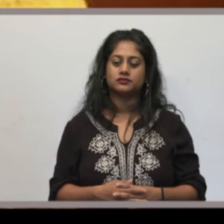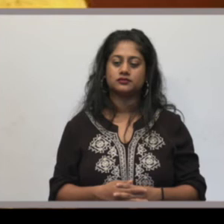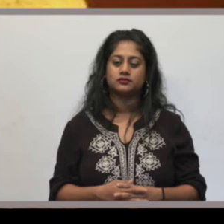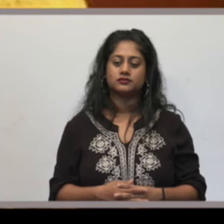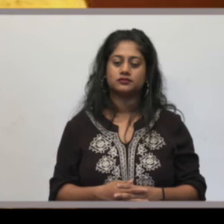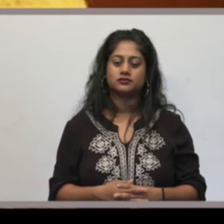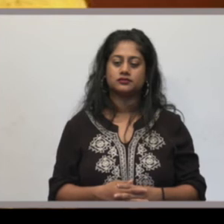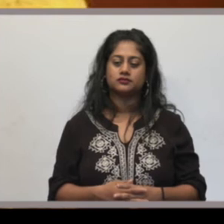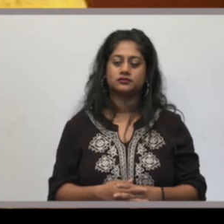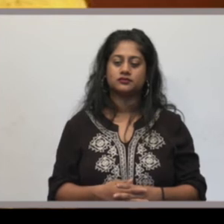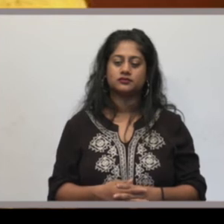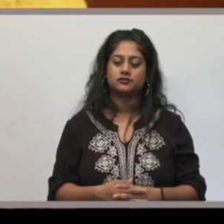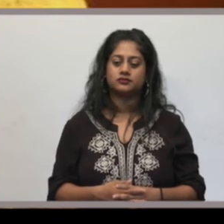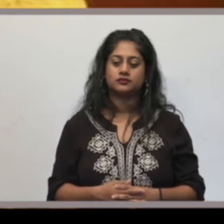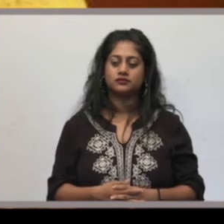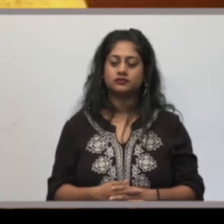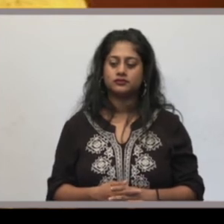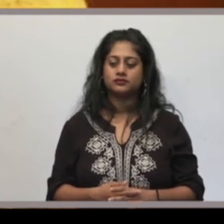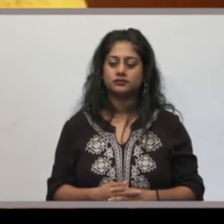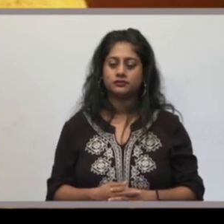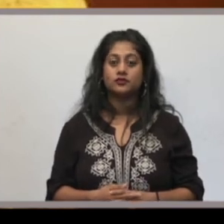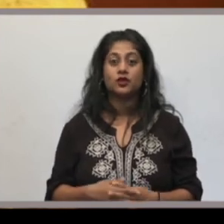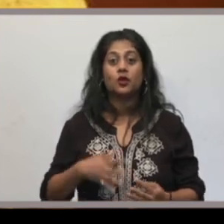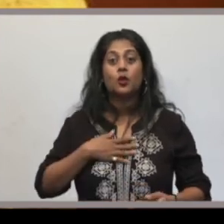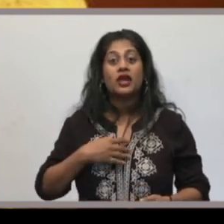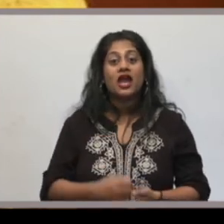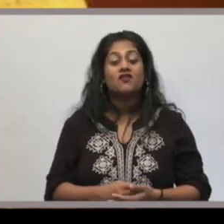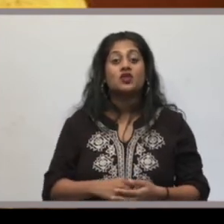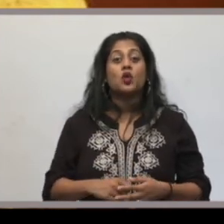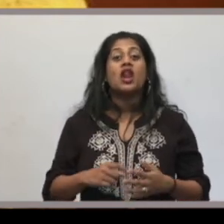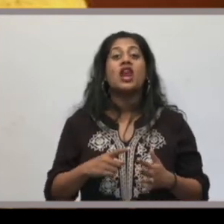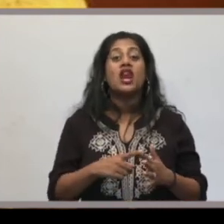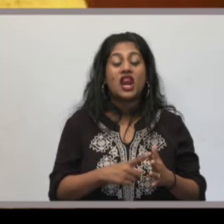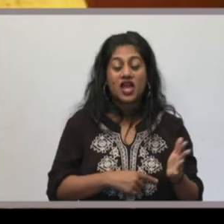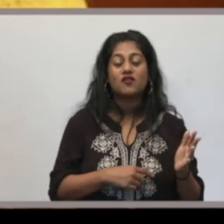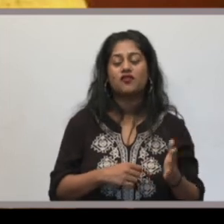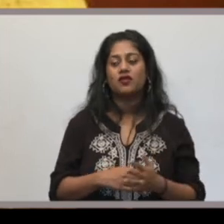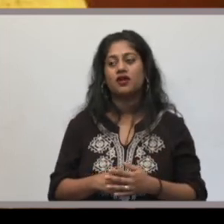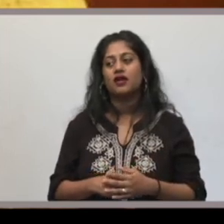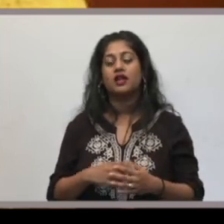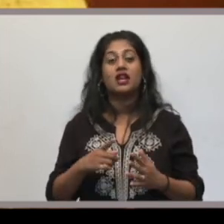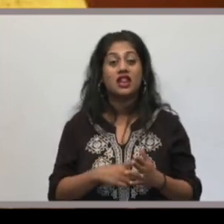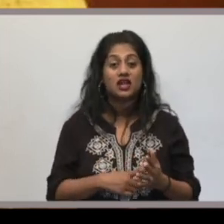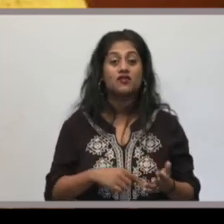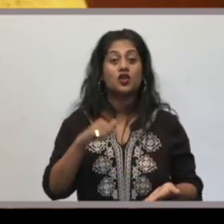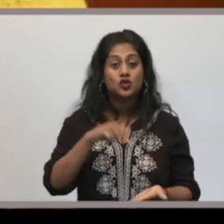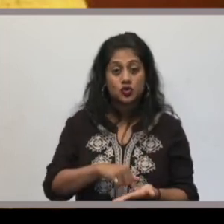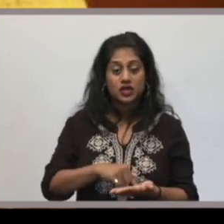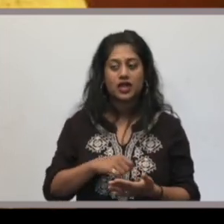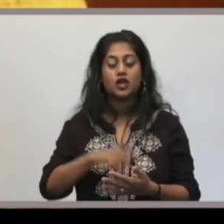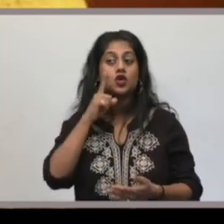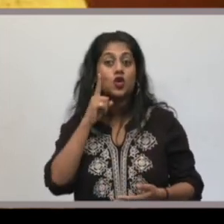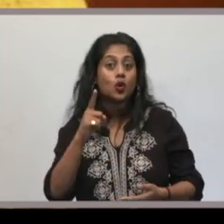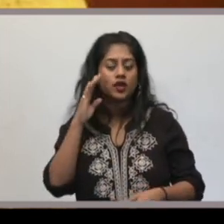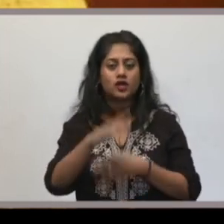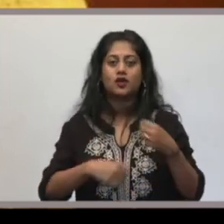probably not going to, but because you got to live tomorrow and you need Him in your life. If